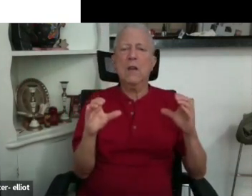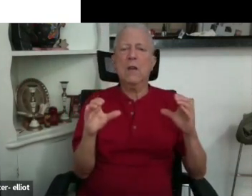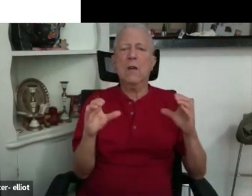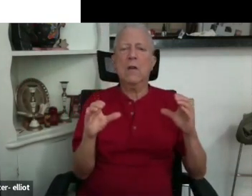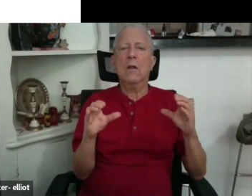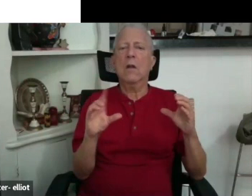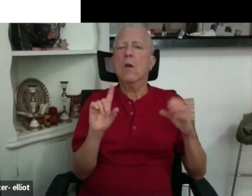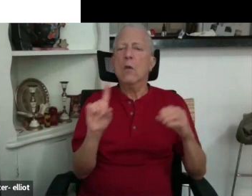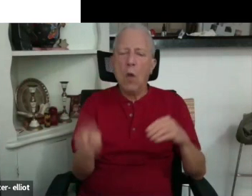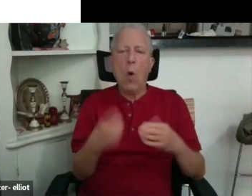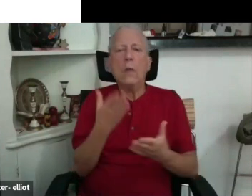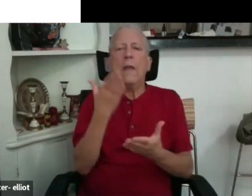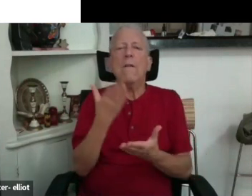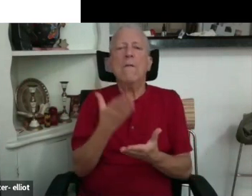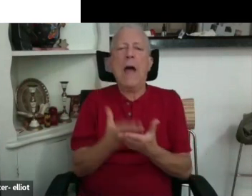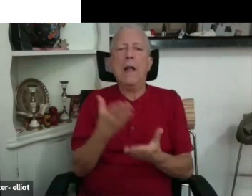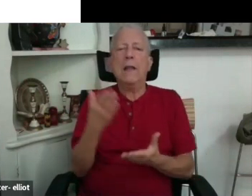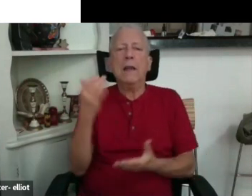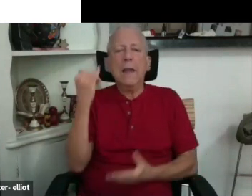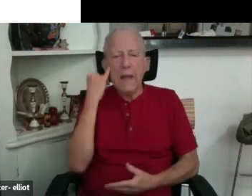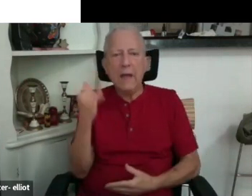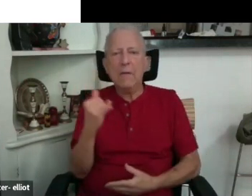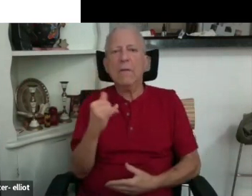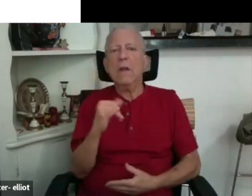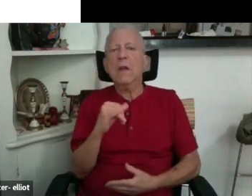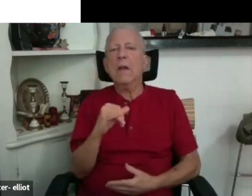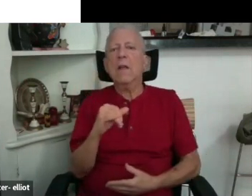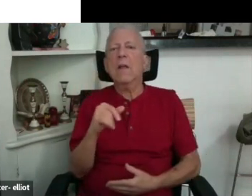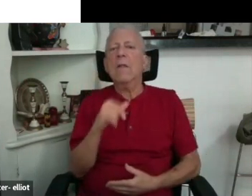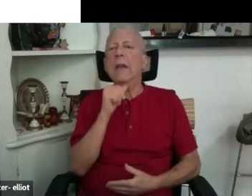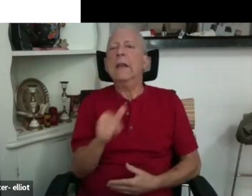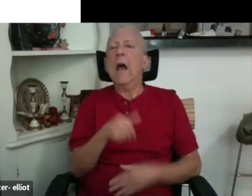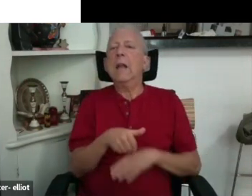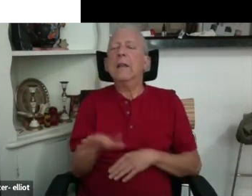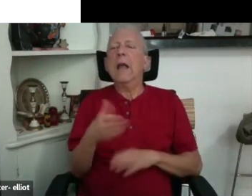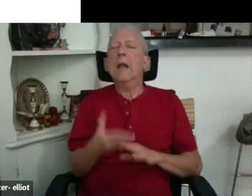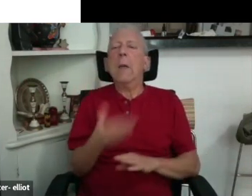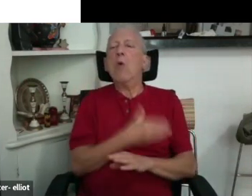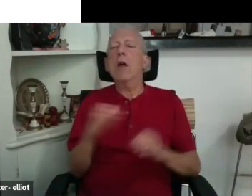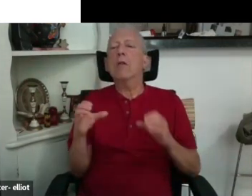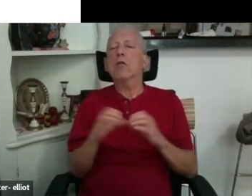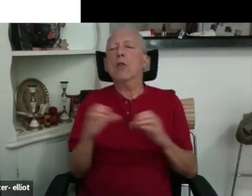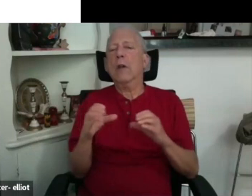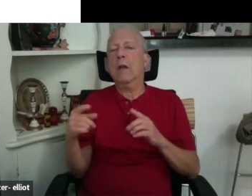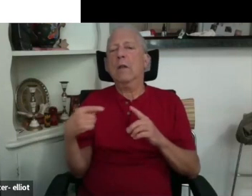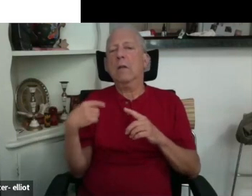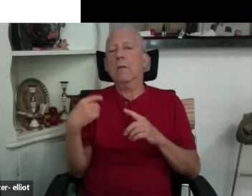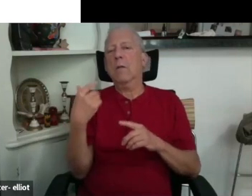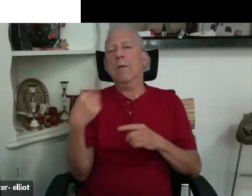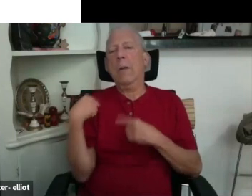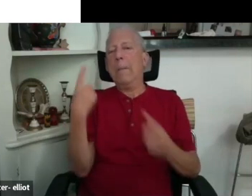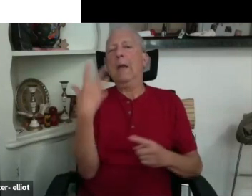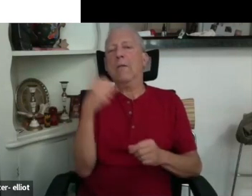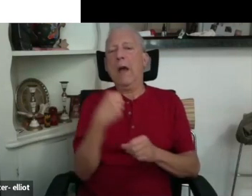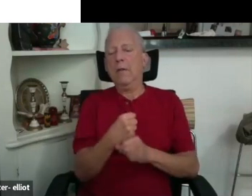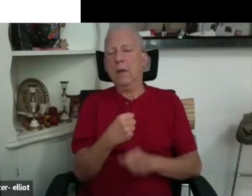will only be valid if it did not send a prior certification within the 5 past years. So by